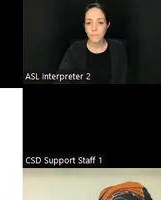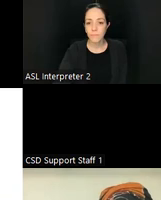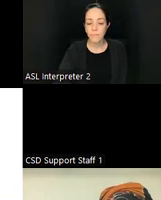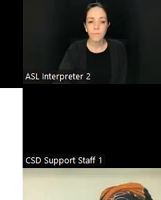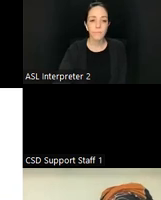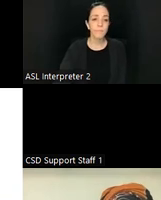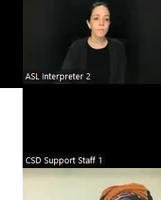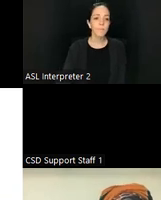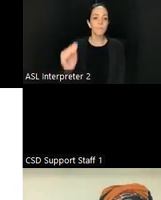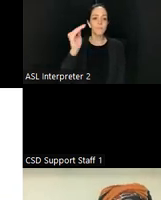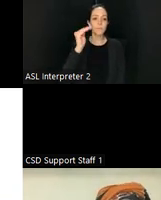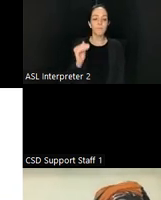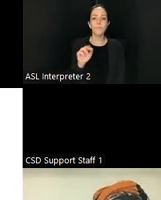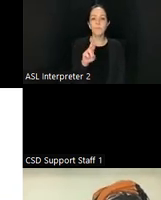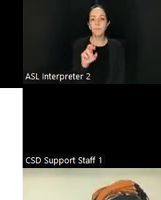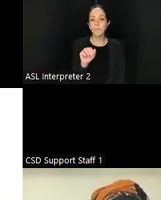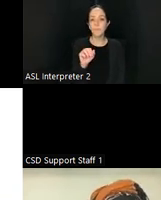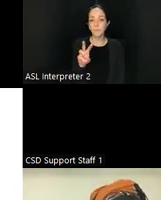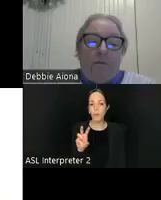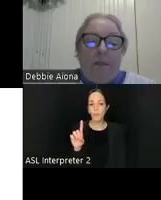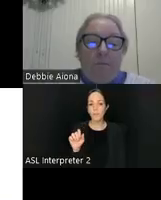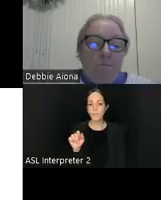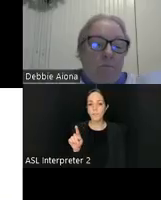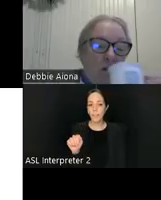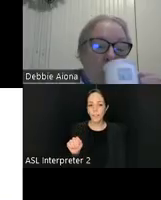Raw data. Yeah. Okay. B3, raw data.